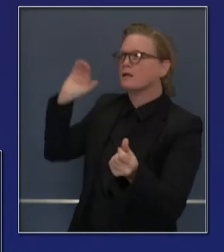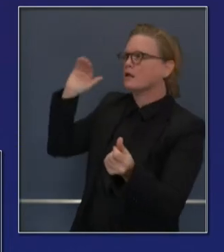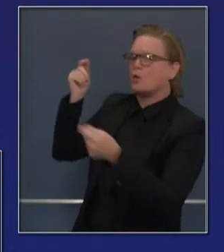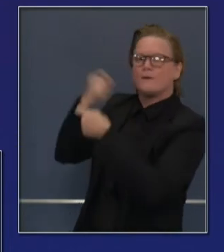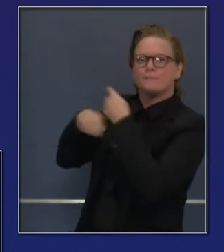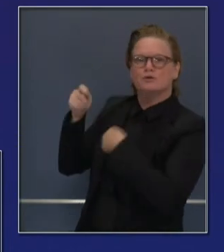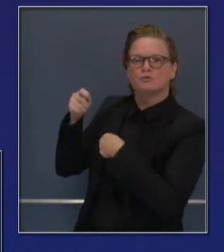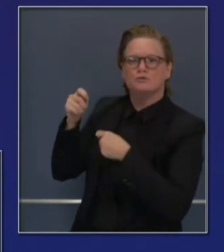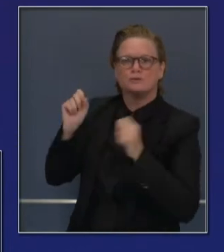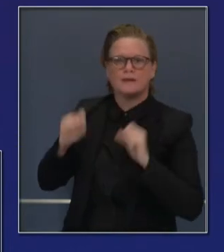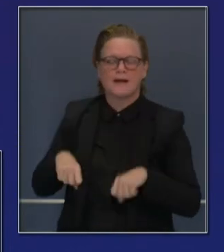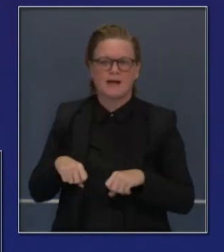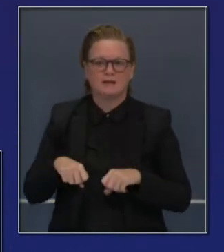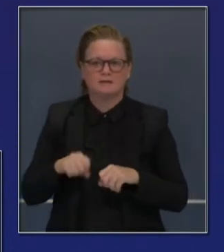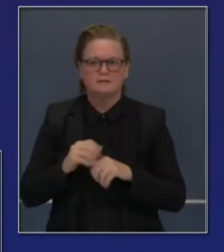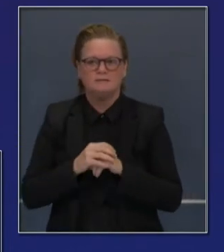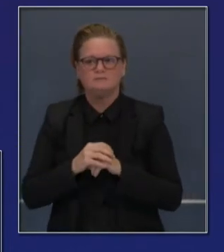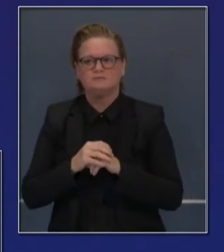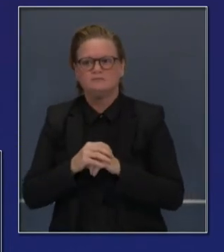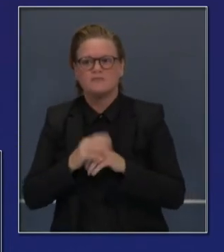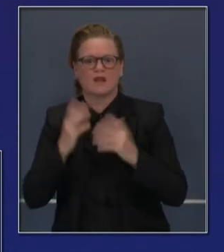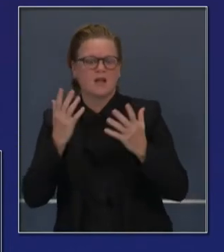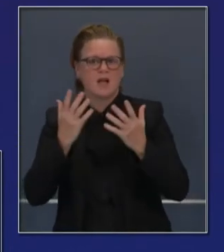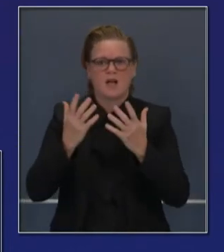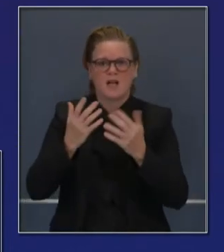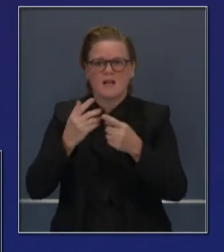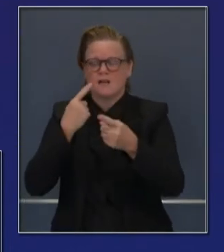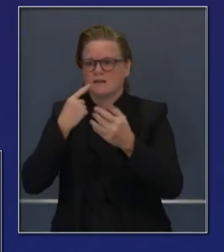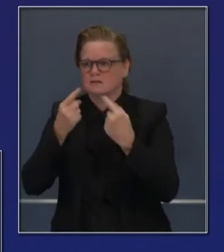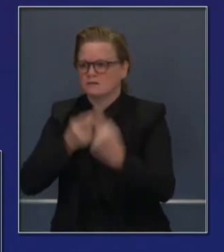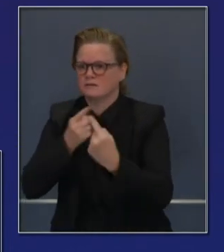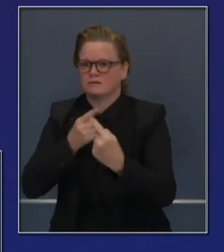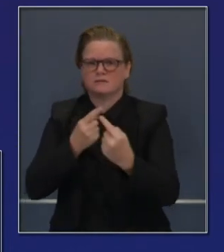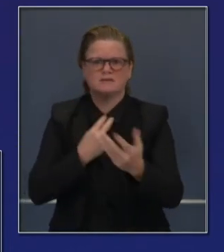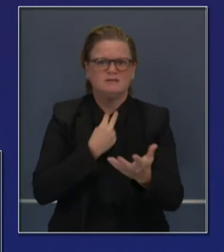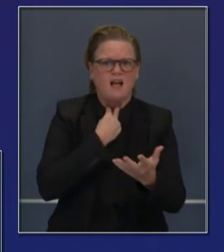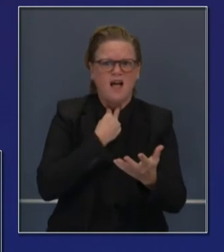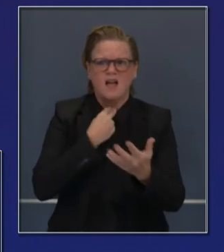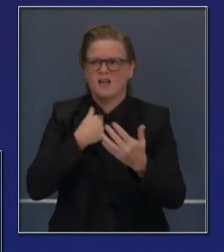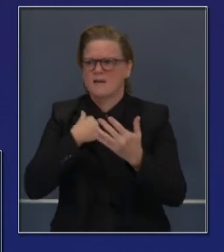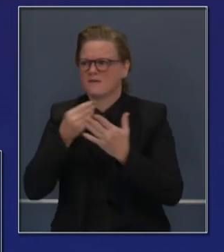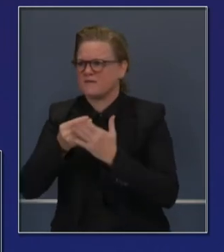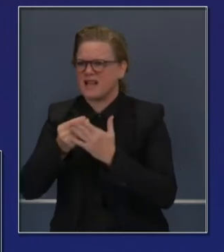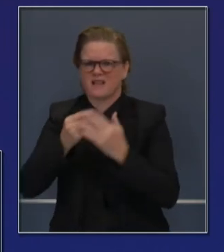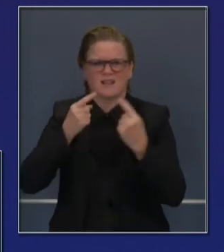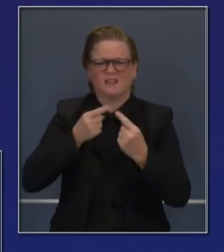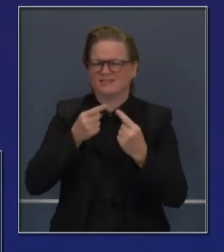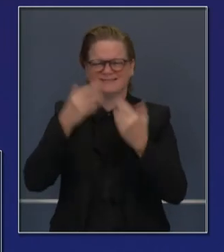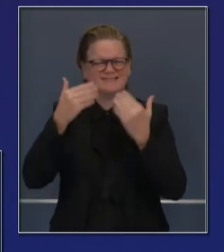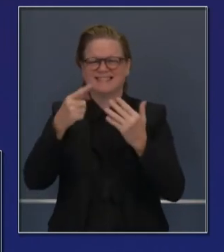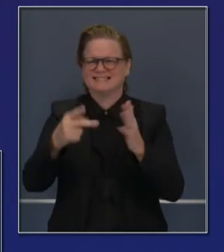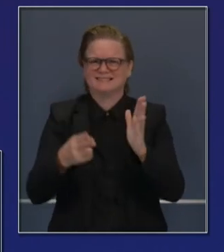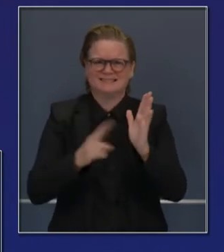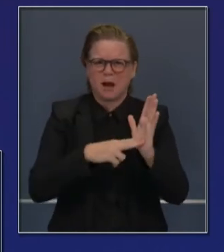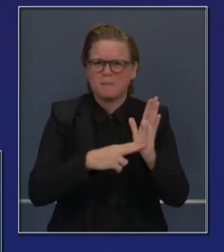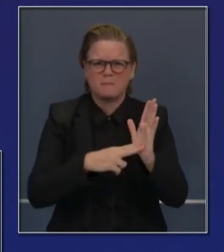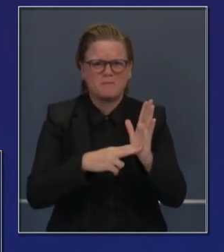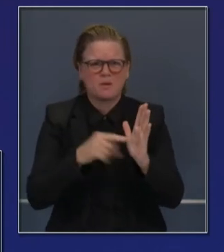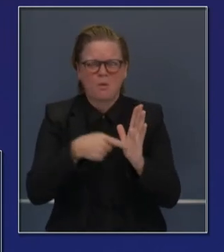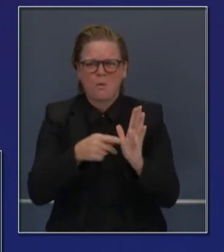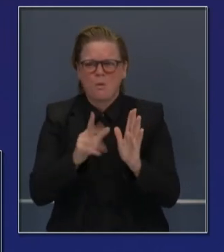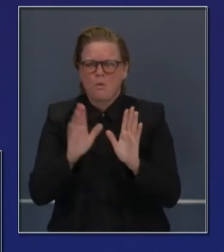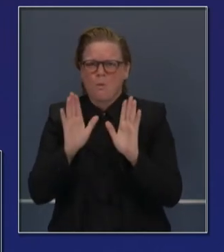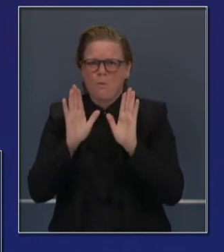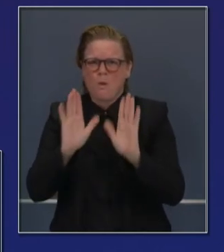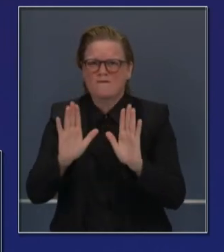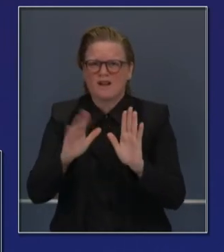seniors, and provide the opportunity for small businesses and restaurants to stay open, providing those meals and getting paid for providing